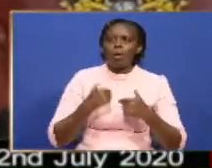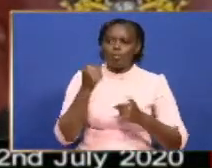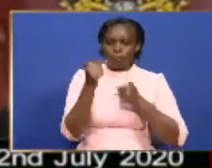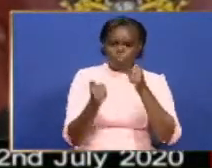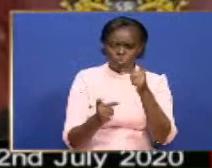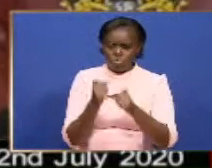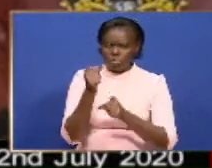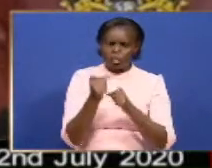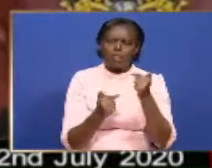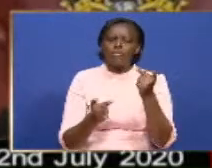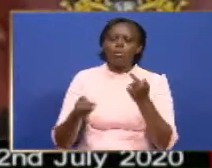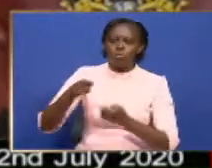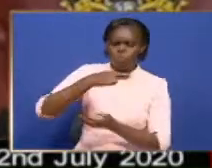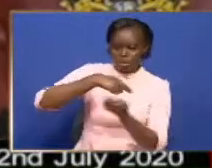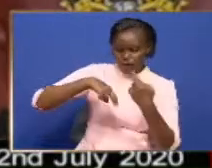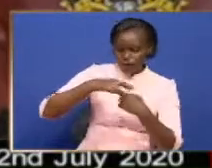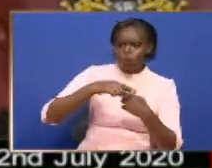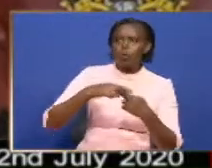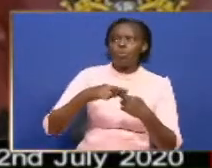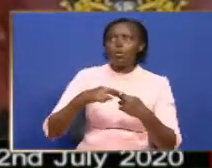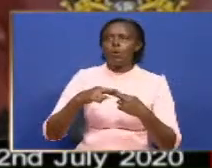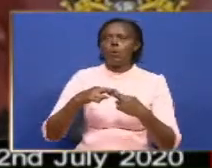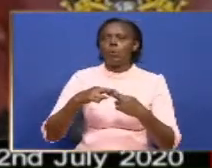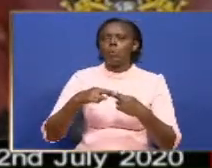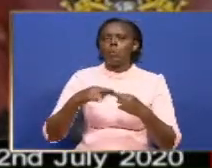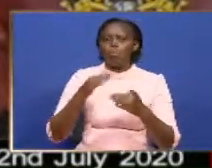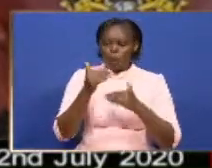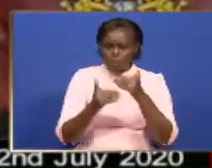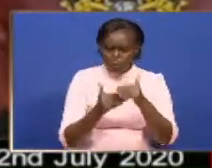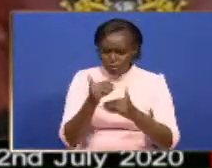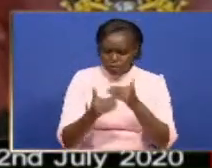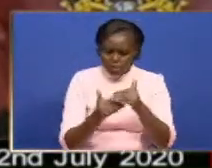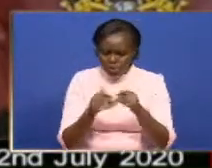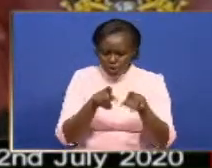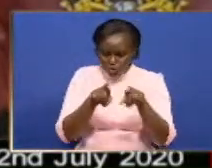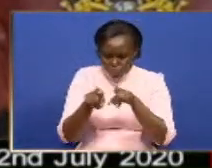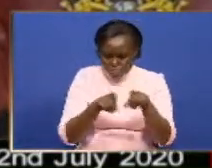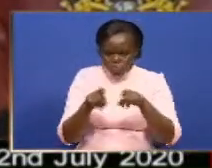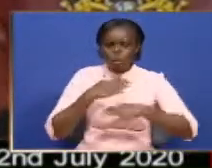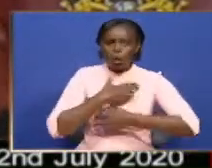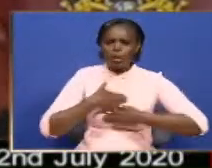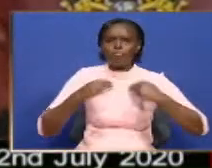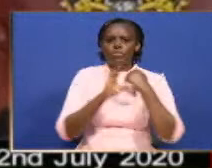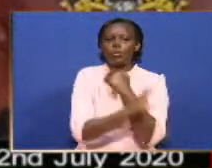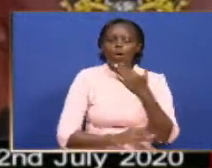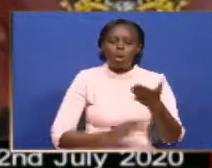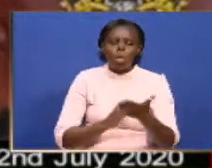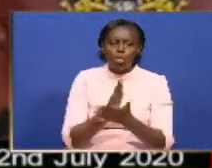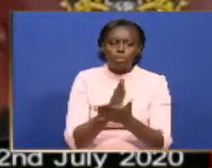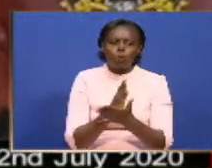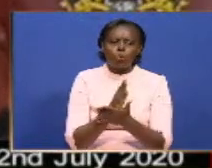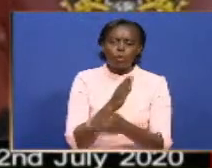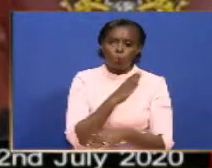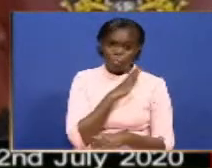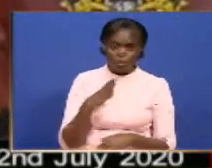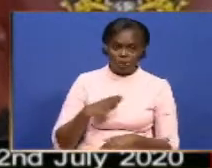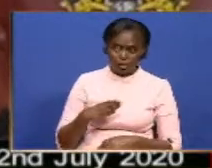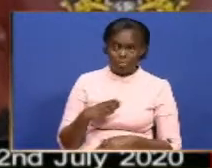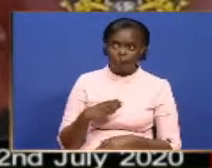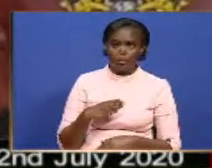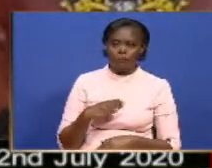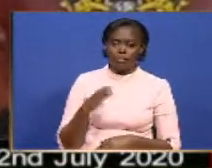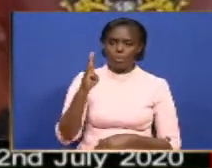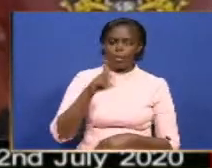continuous review of the processes that govern the refugees in this country through a committee. This